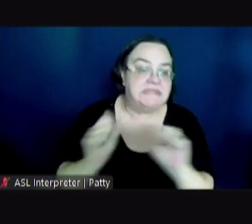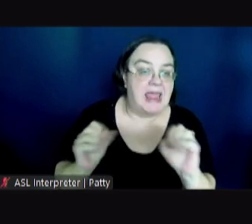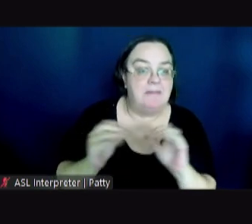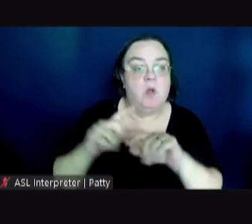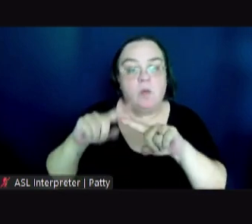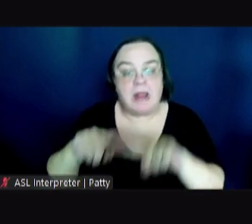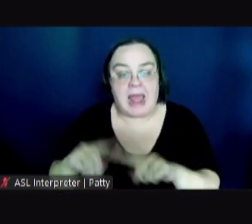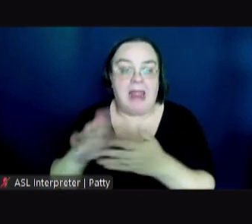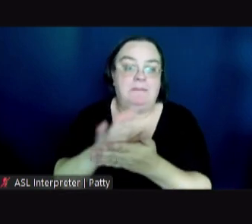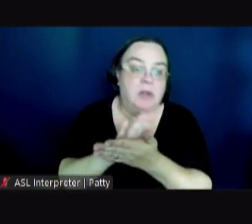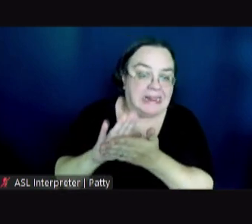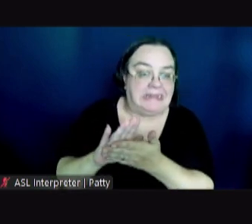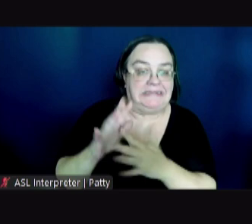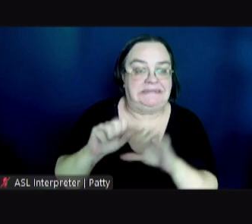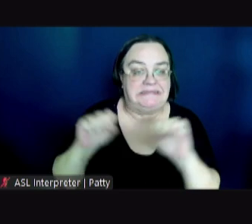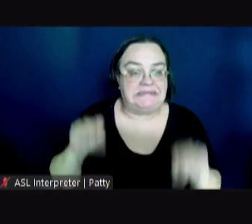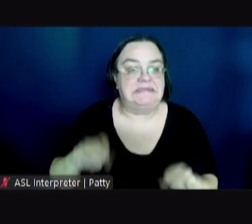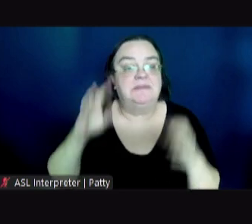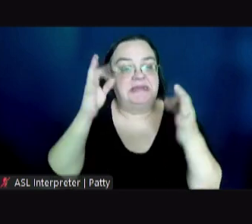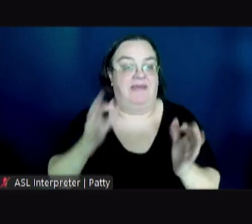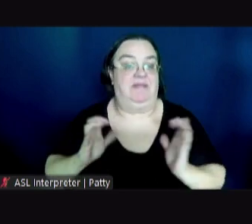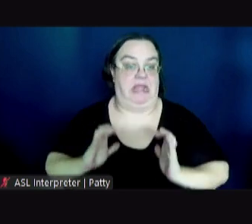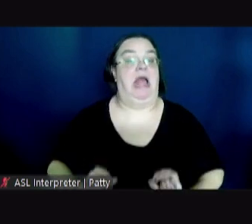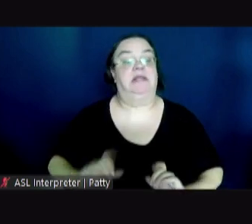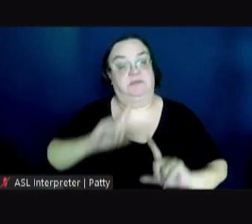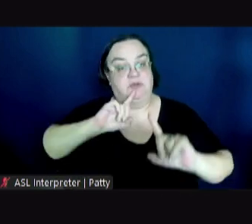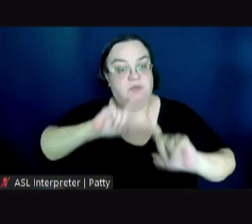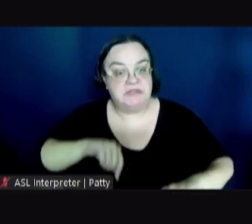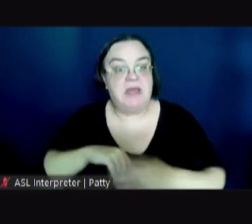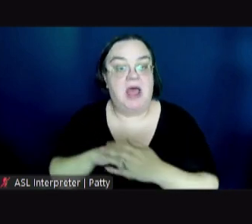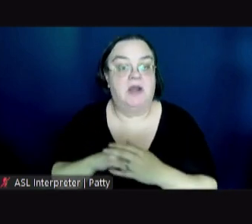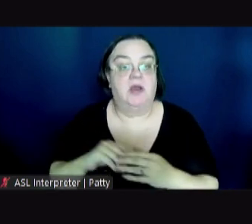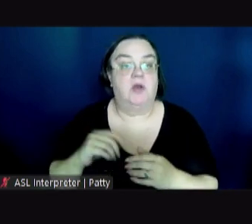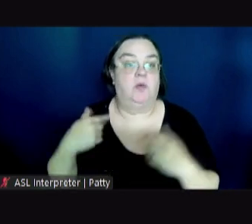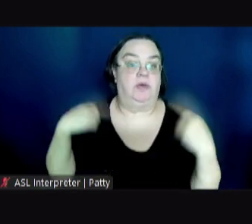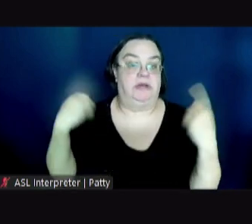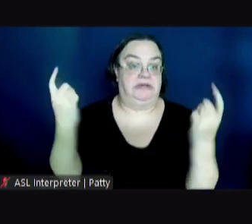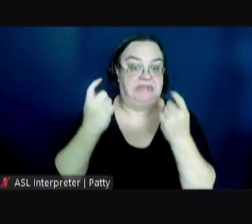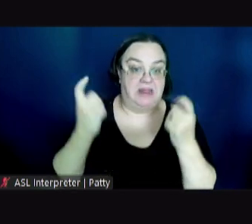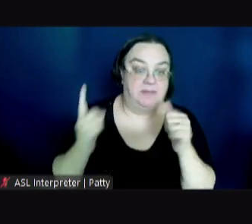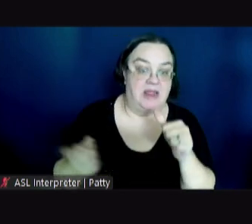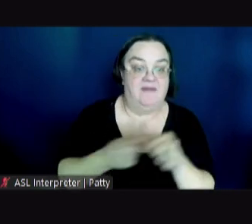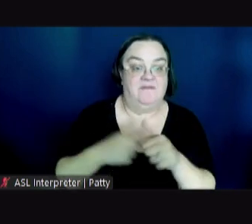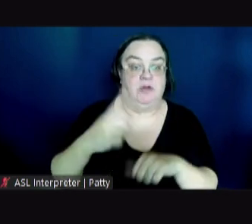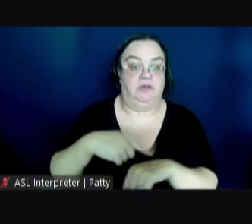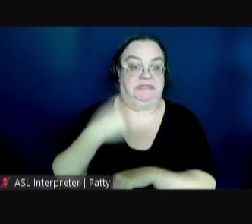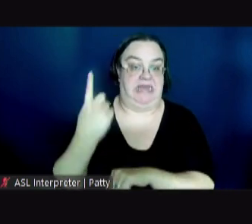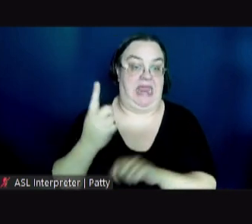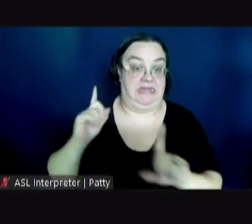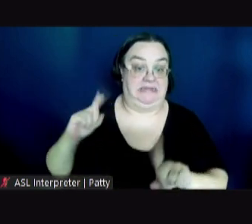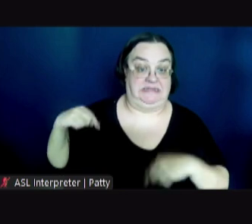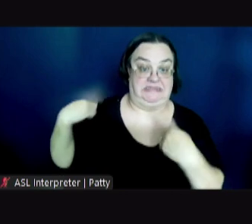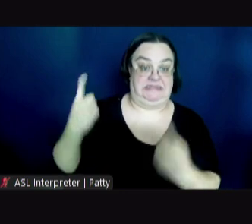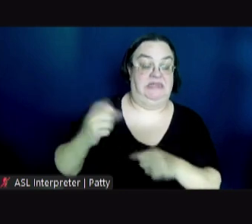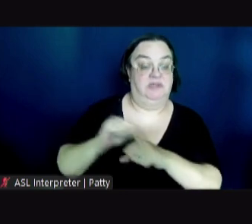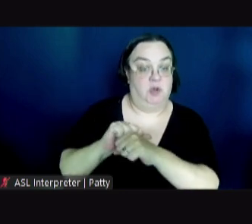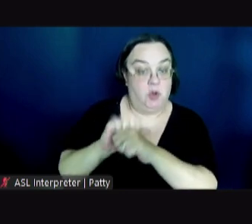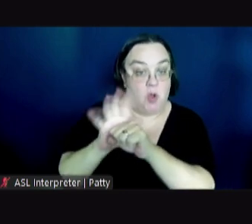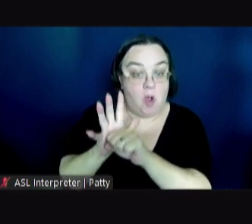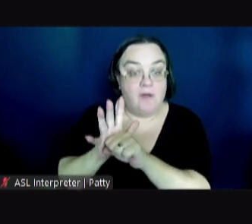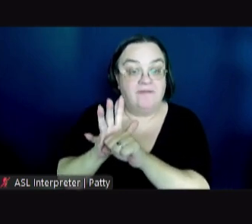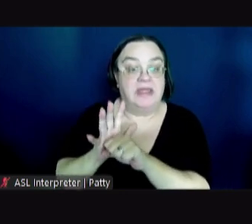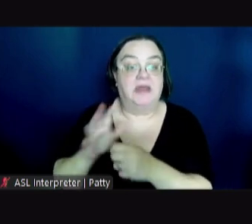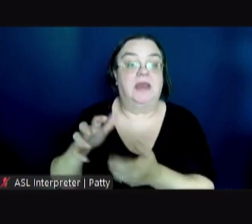responding. We celebrated our first day since COVID with combined a million riders on bus and